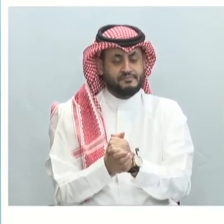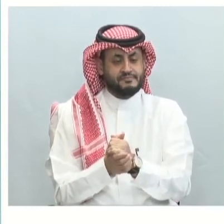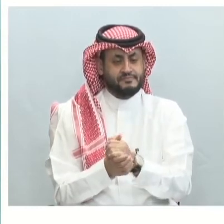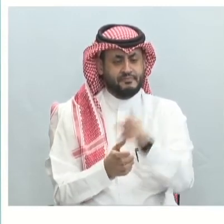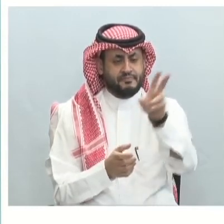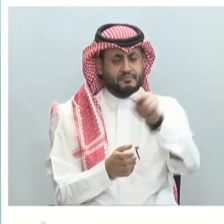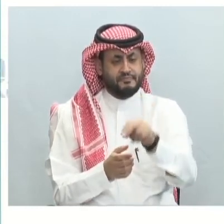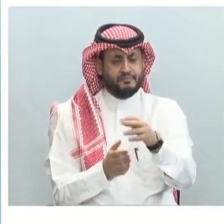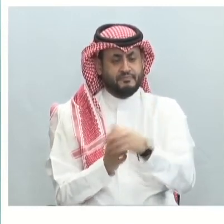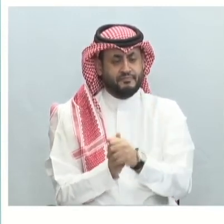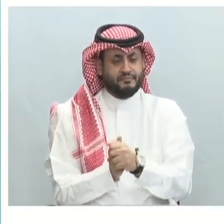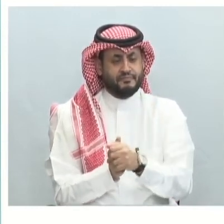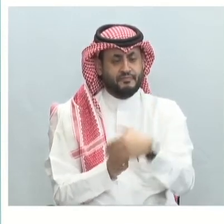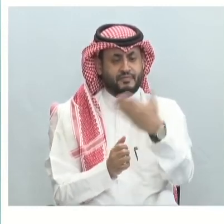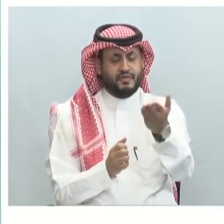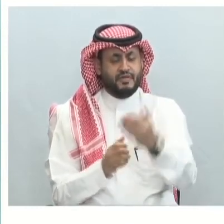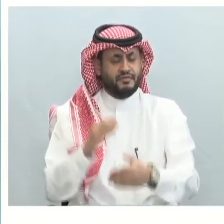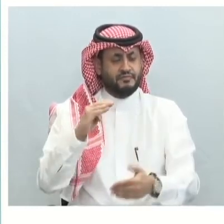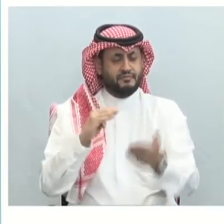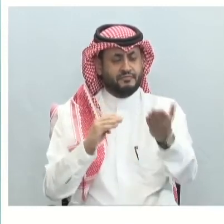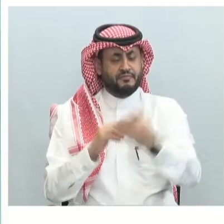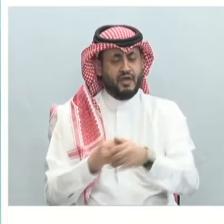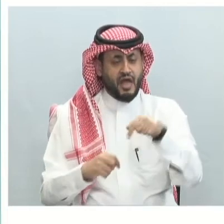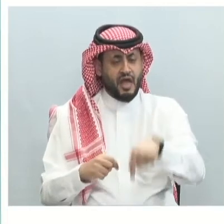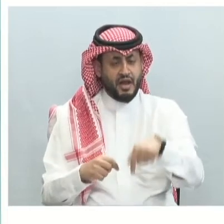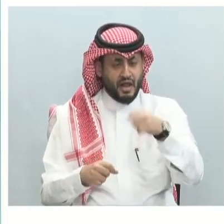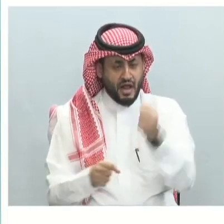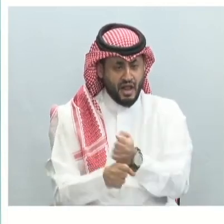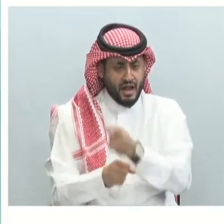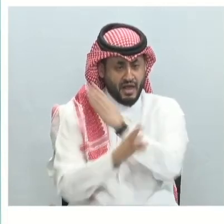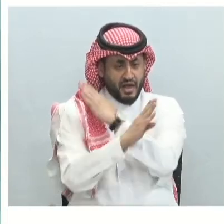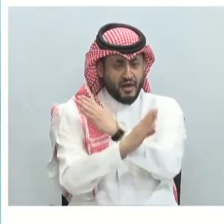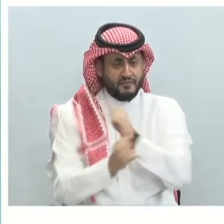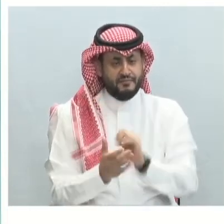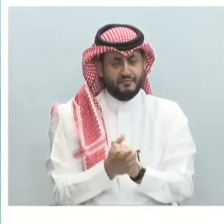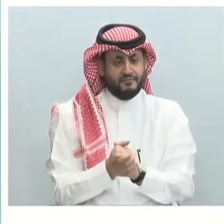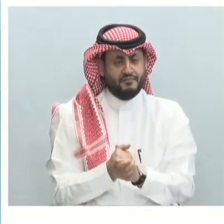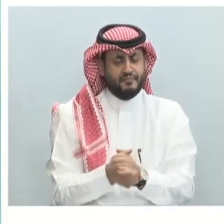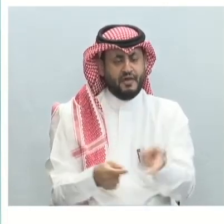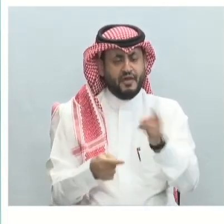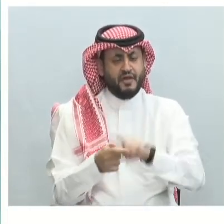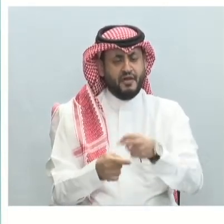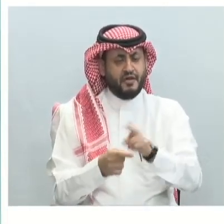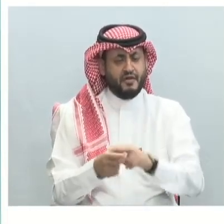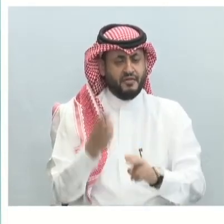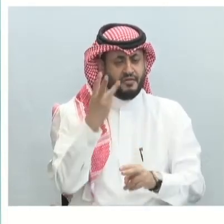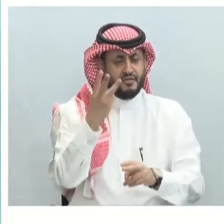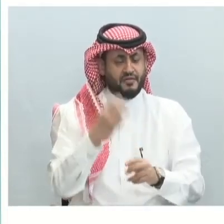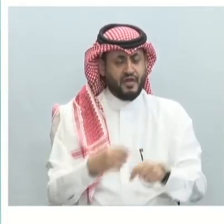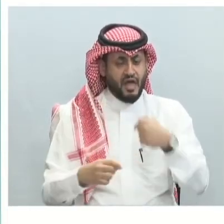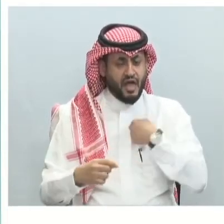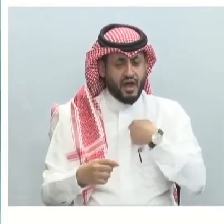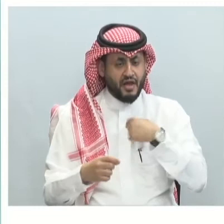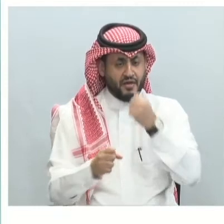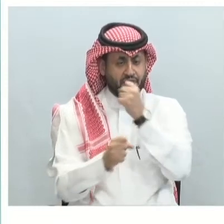what are you doing? I'm doing karate. Doing karate. doing karate. Okay, again,